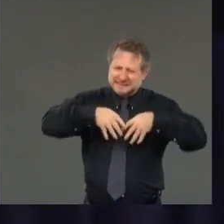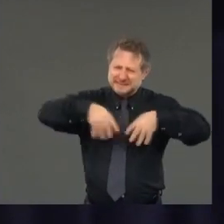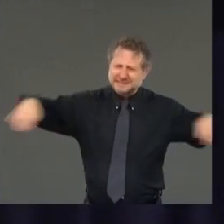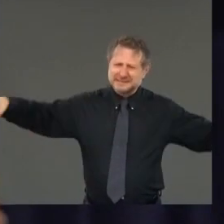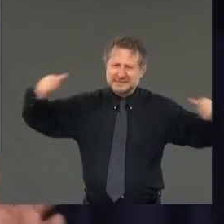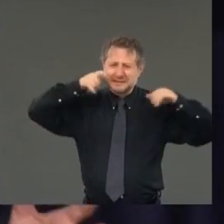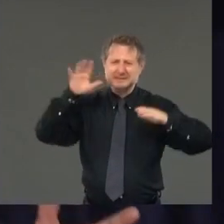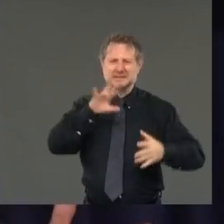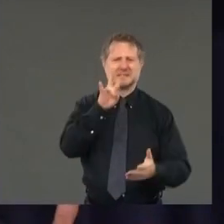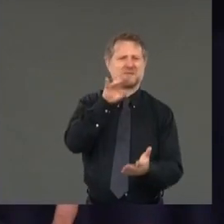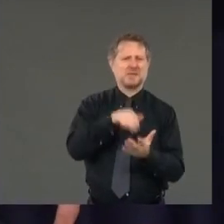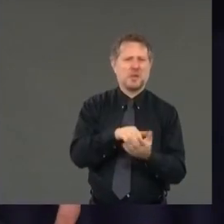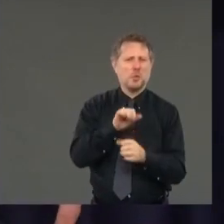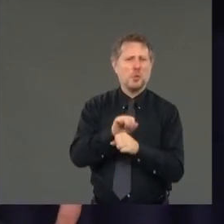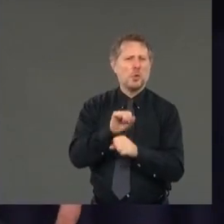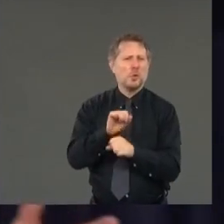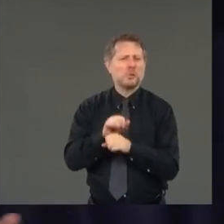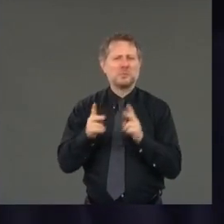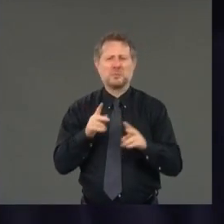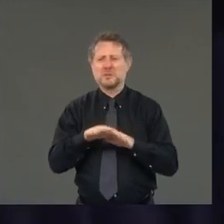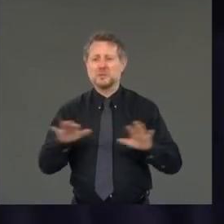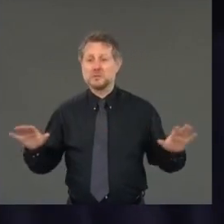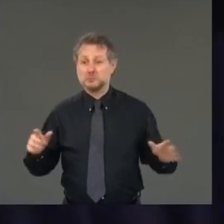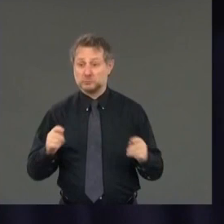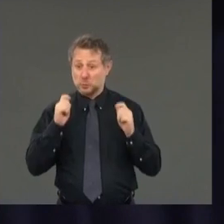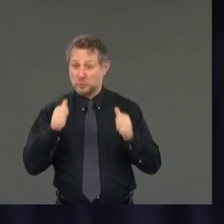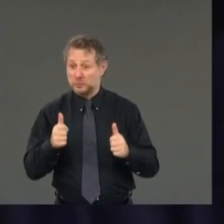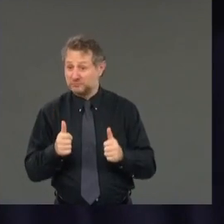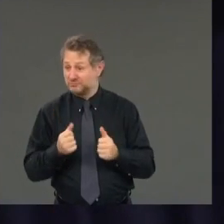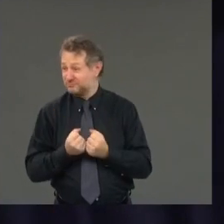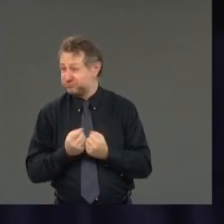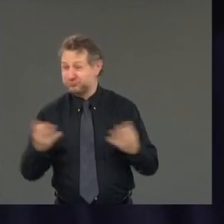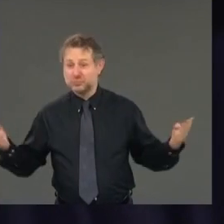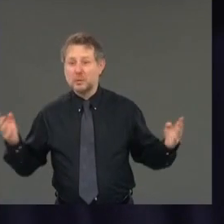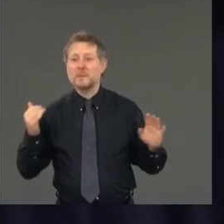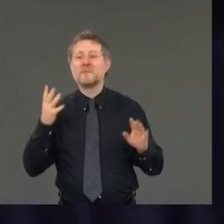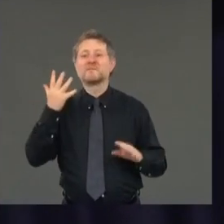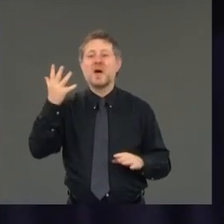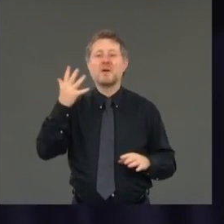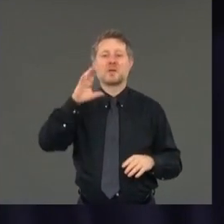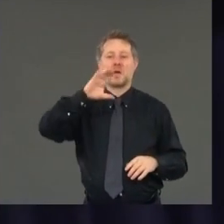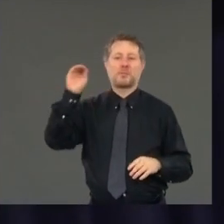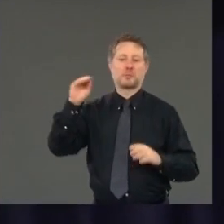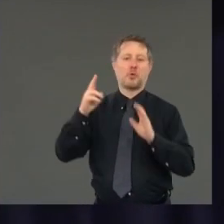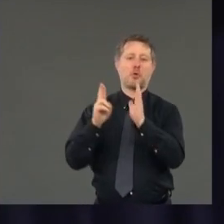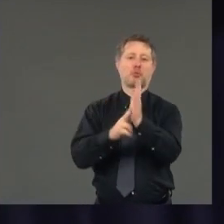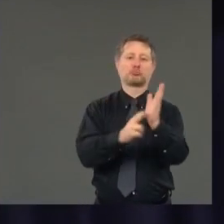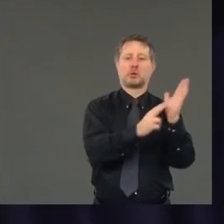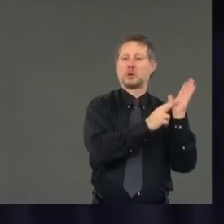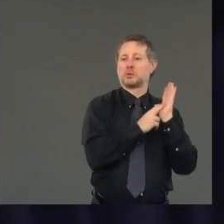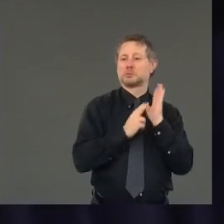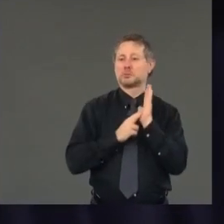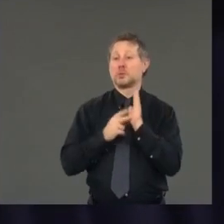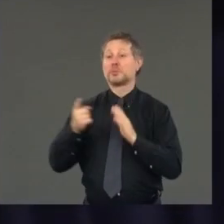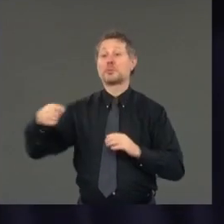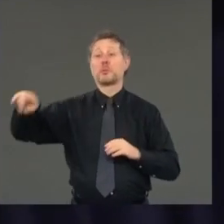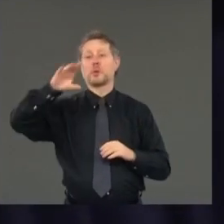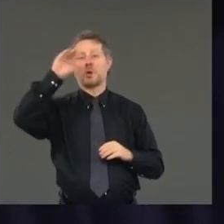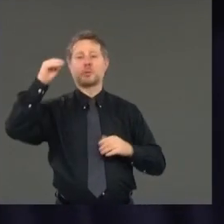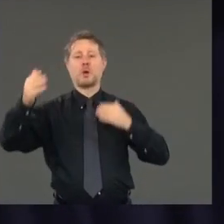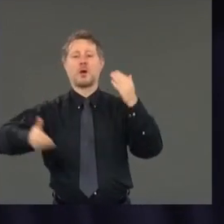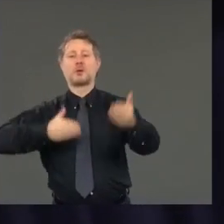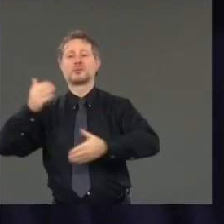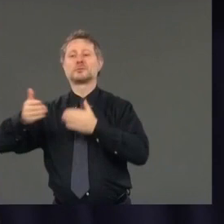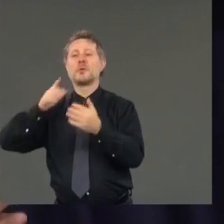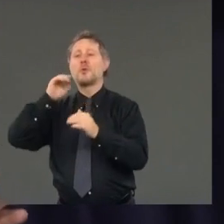on these. To staff up quickly, we hired 5 outside contractors. Those contractors hired almost all New